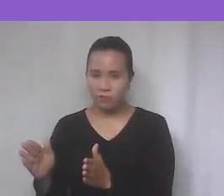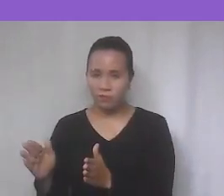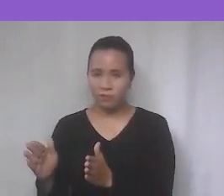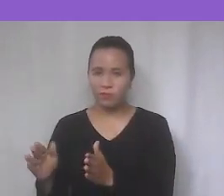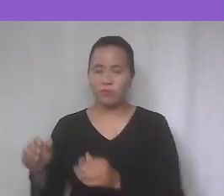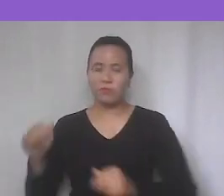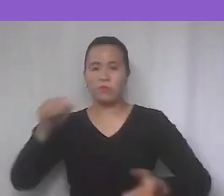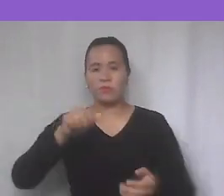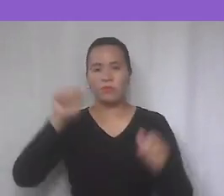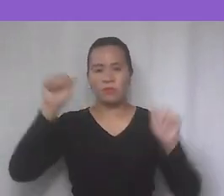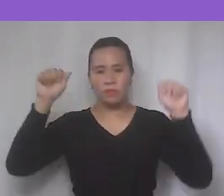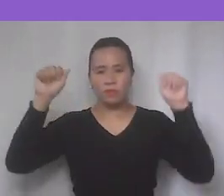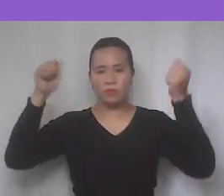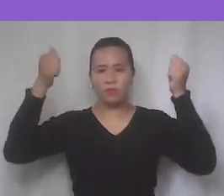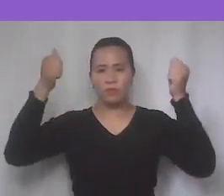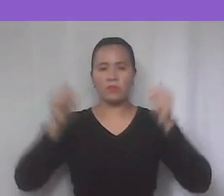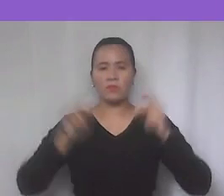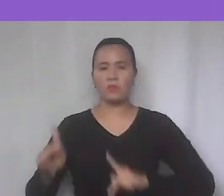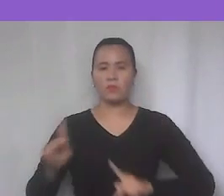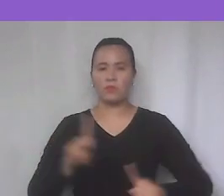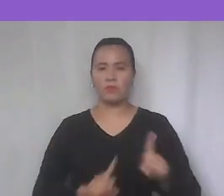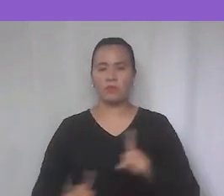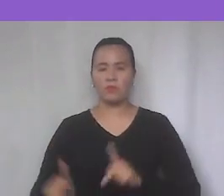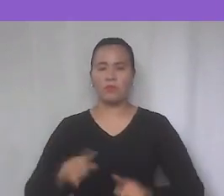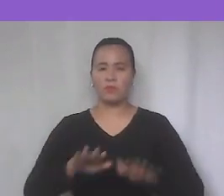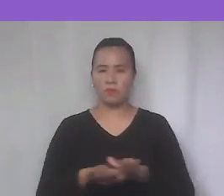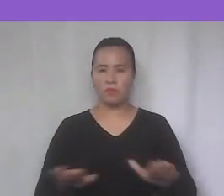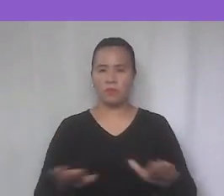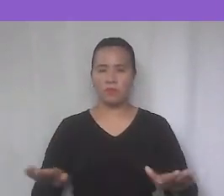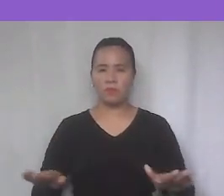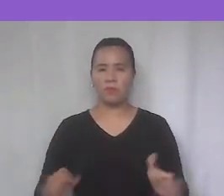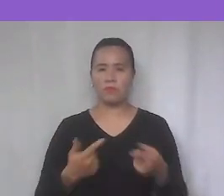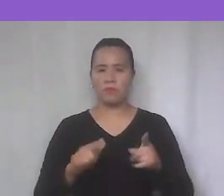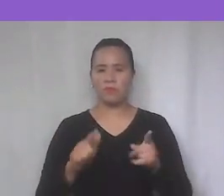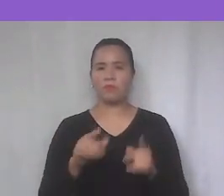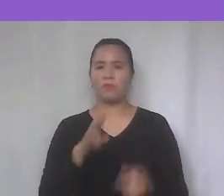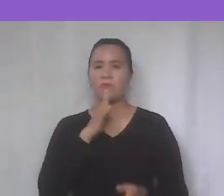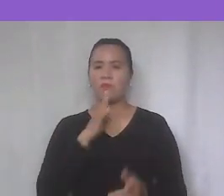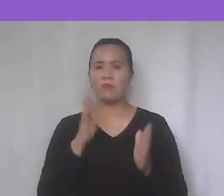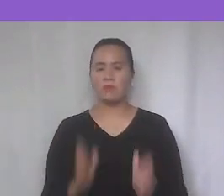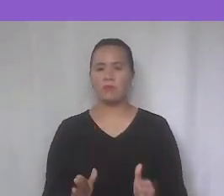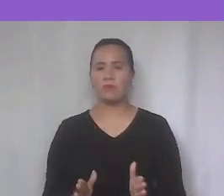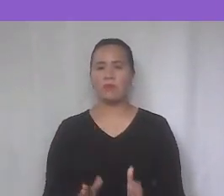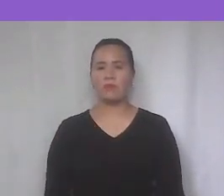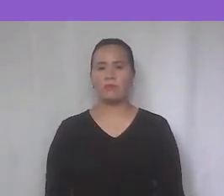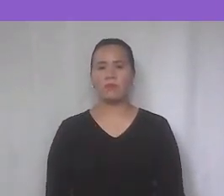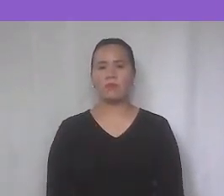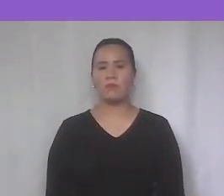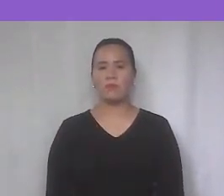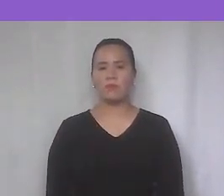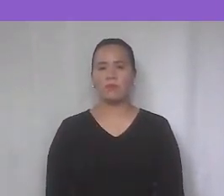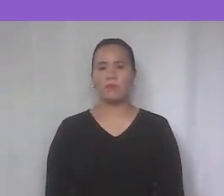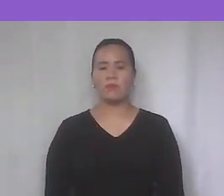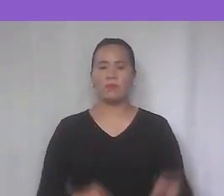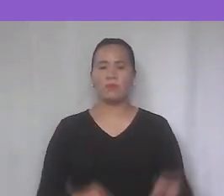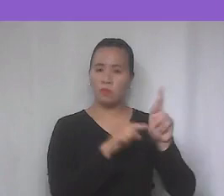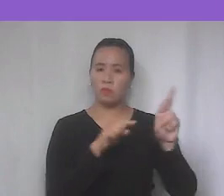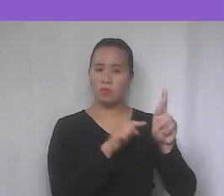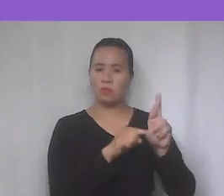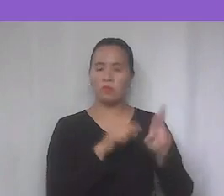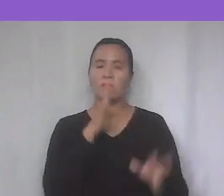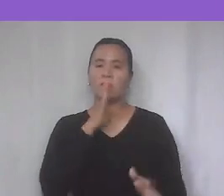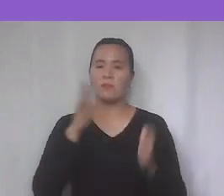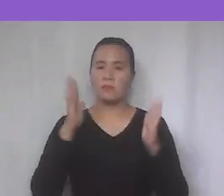child. Before we begin, let me introduce our speaker. Our resource speaker, who is also called